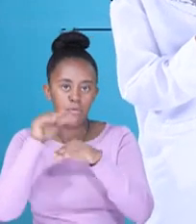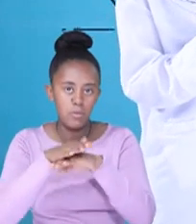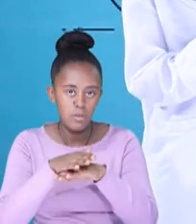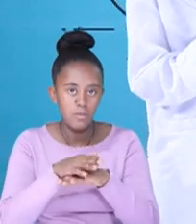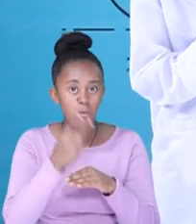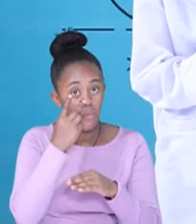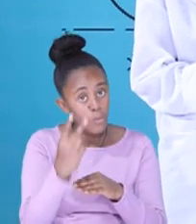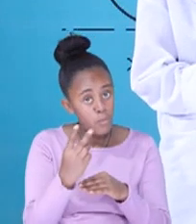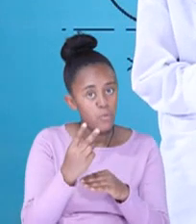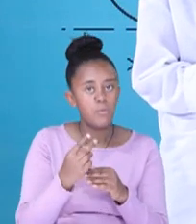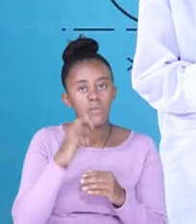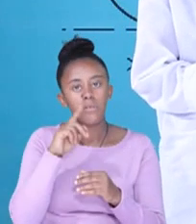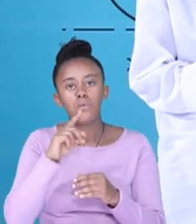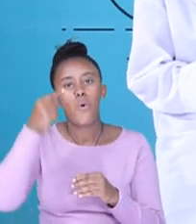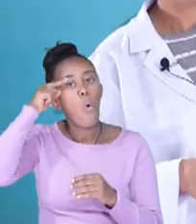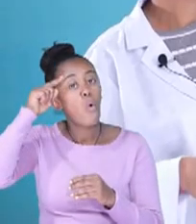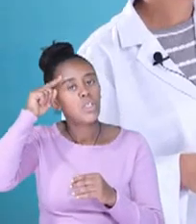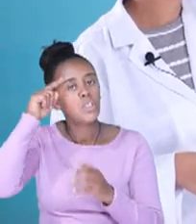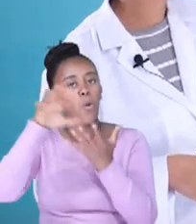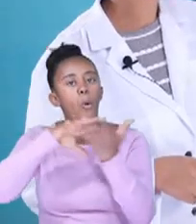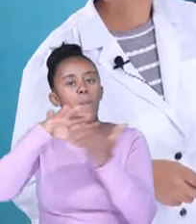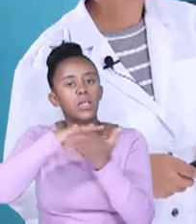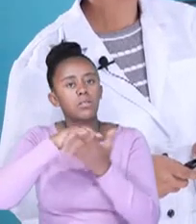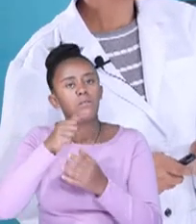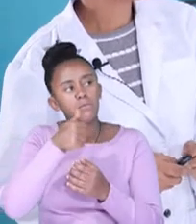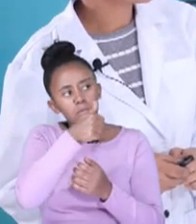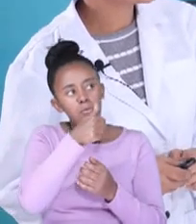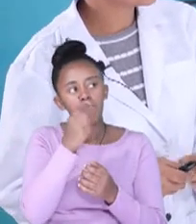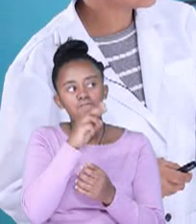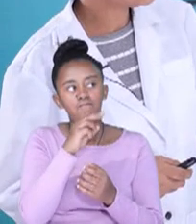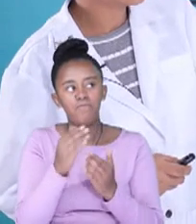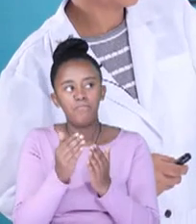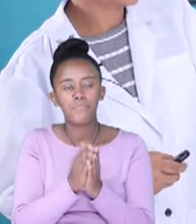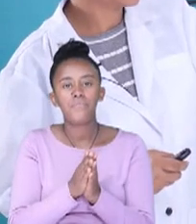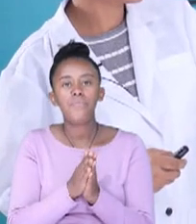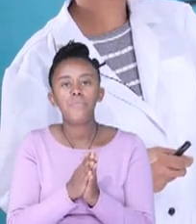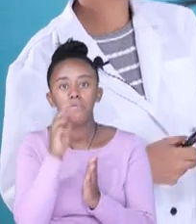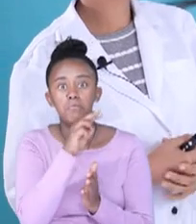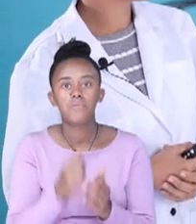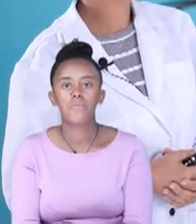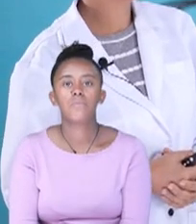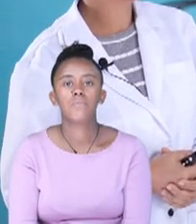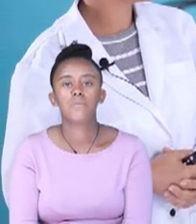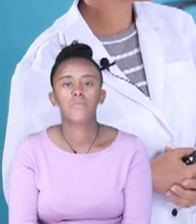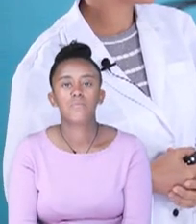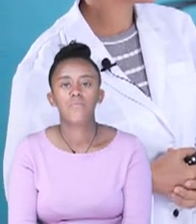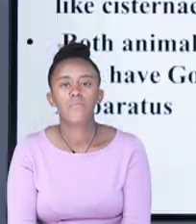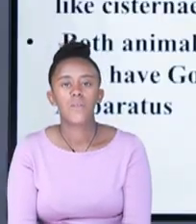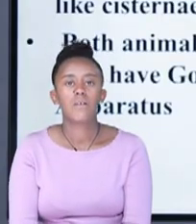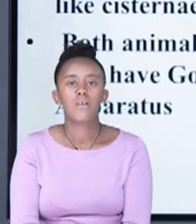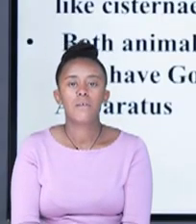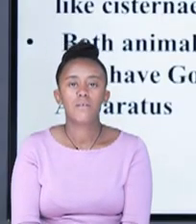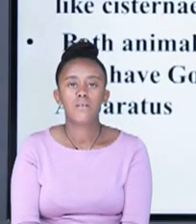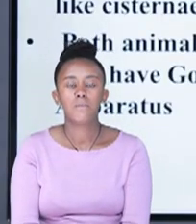you observe in case of Golgi Complex. Golgi Complex, structurally, it is a single membrane